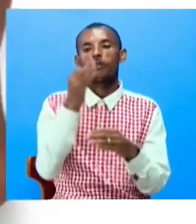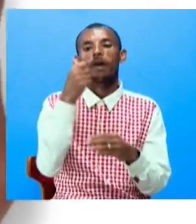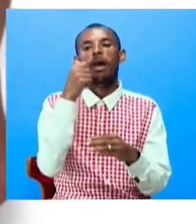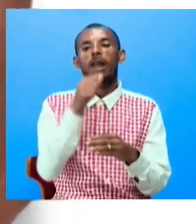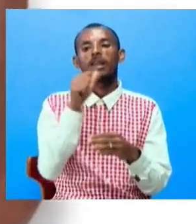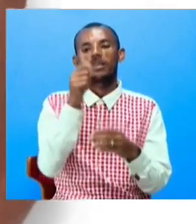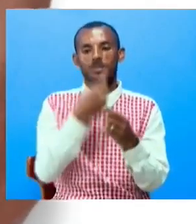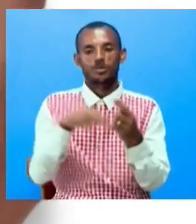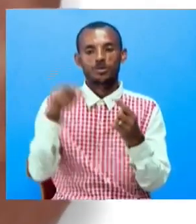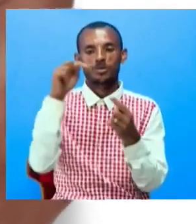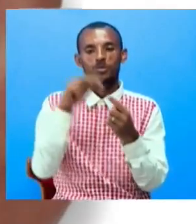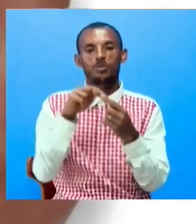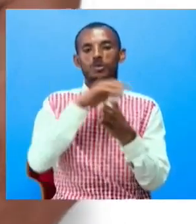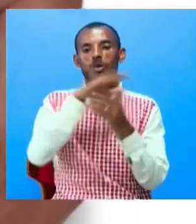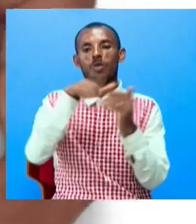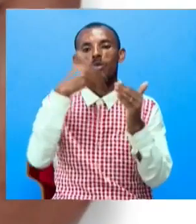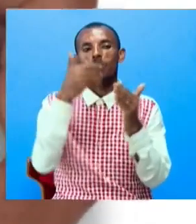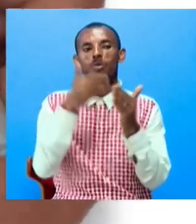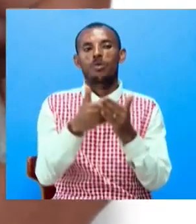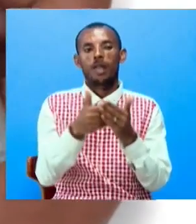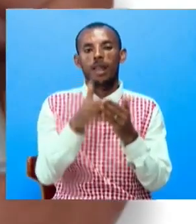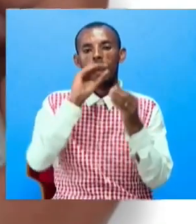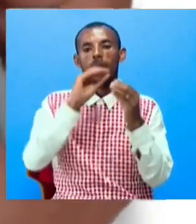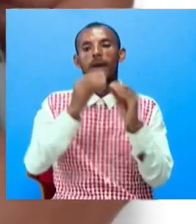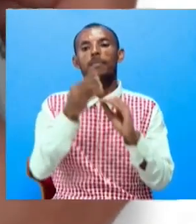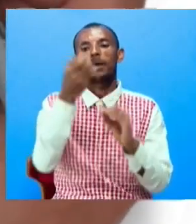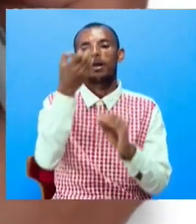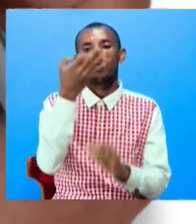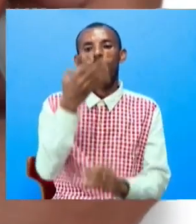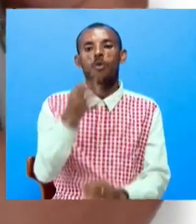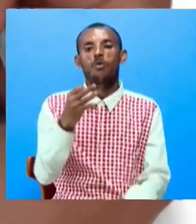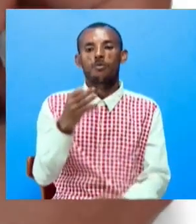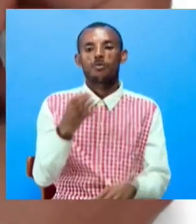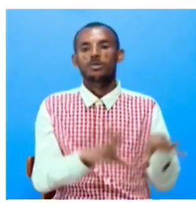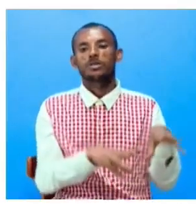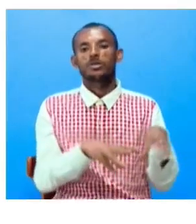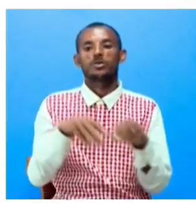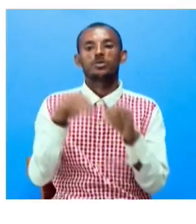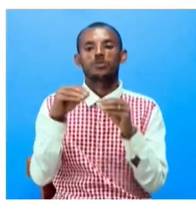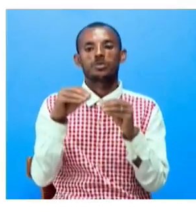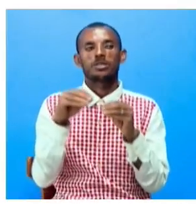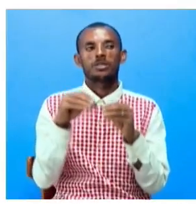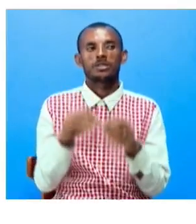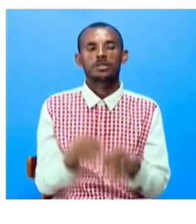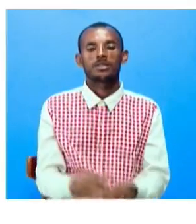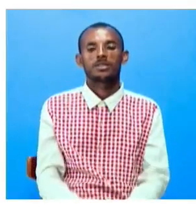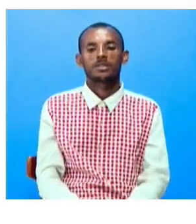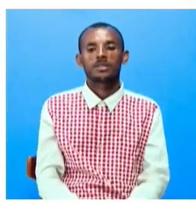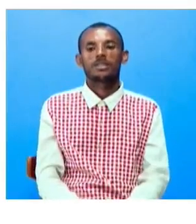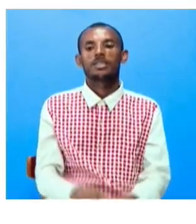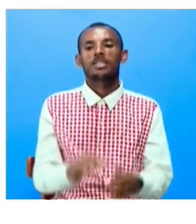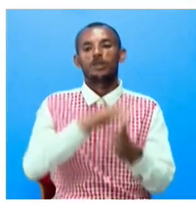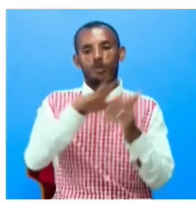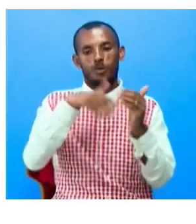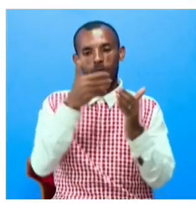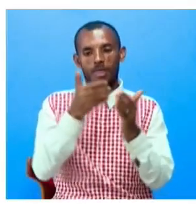to the total number of students, to the